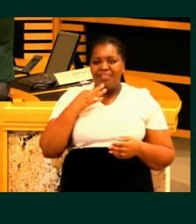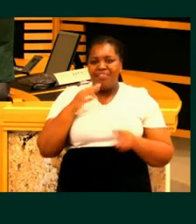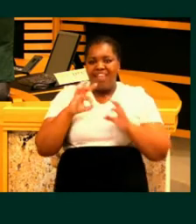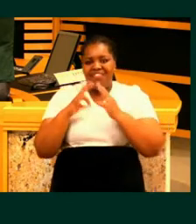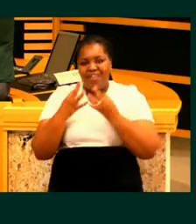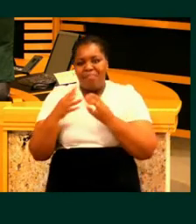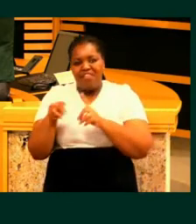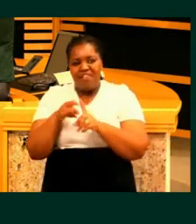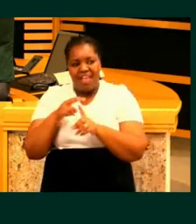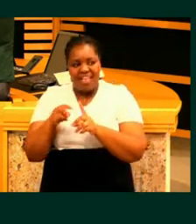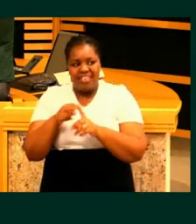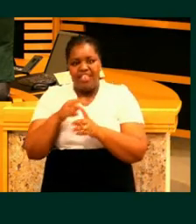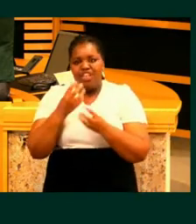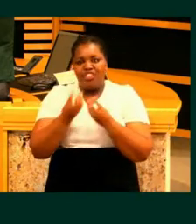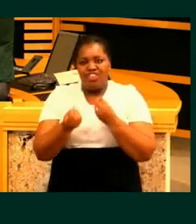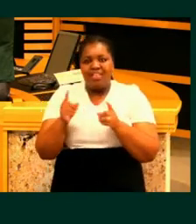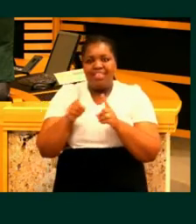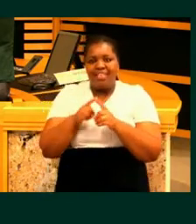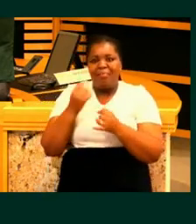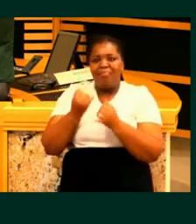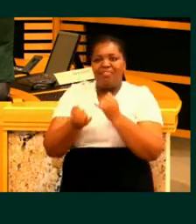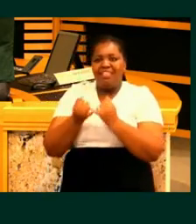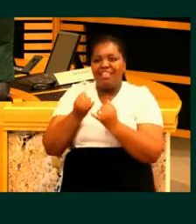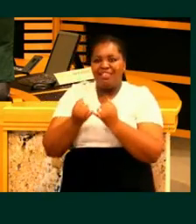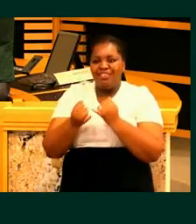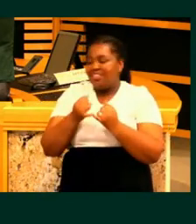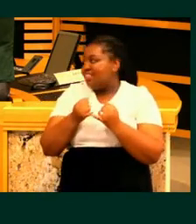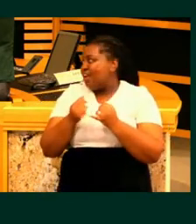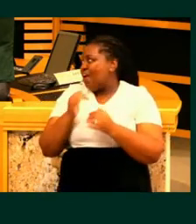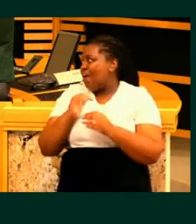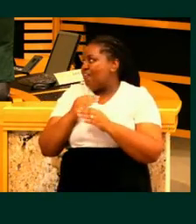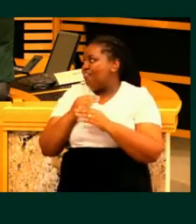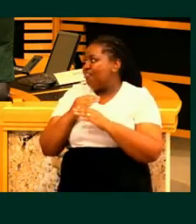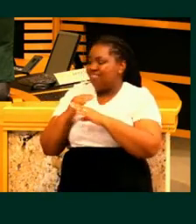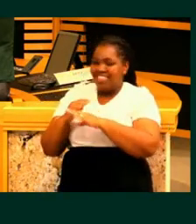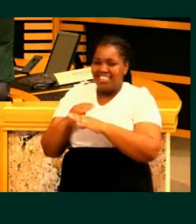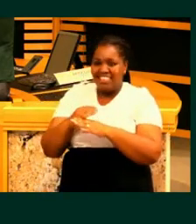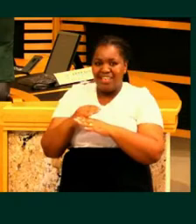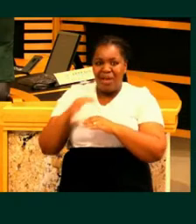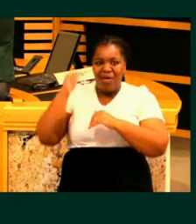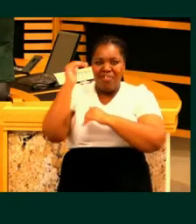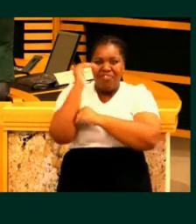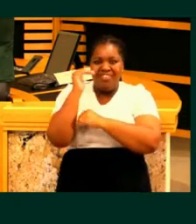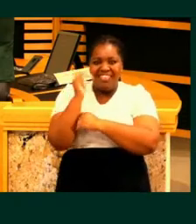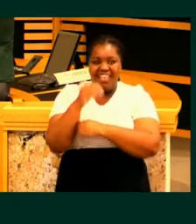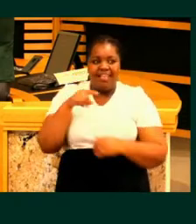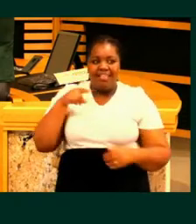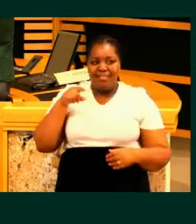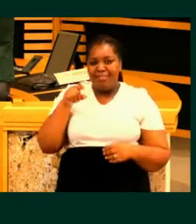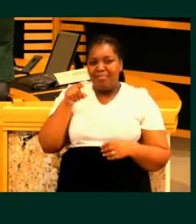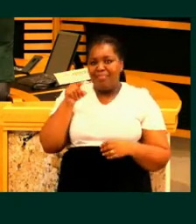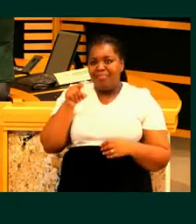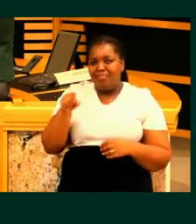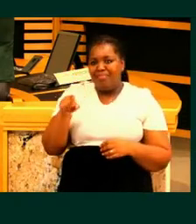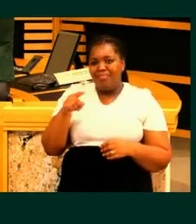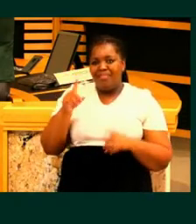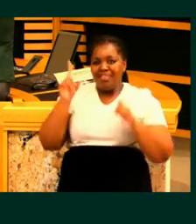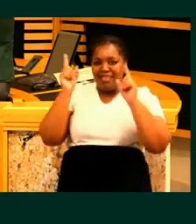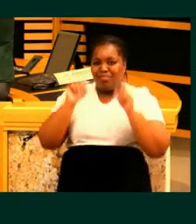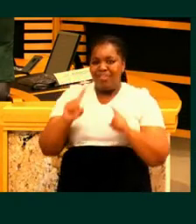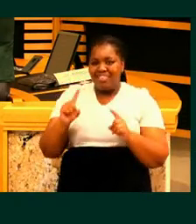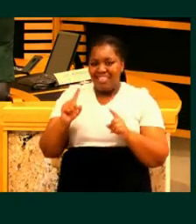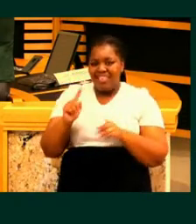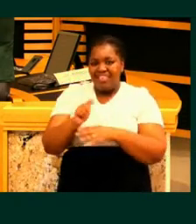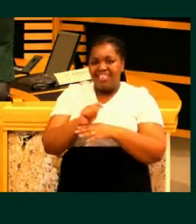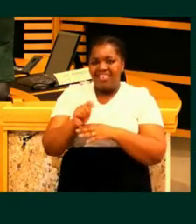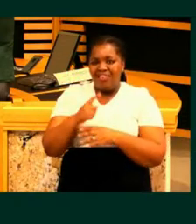violence child protection and sexual sexual offenses investigating officers that have received training special training in